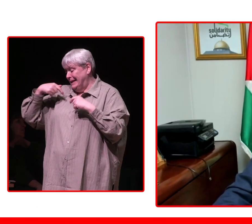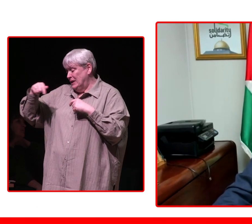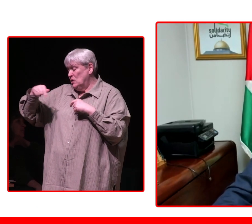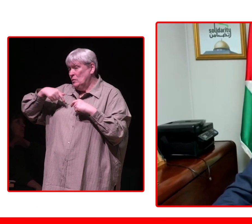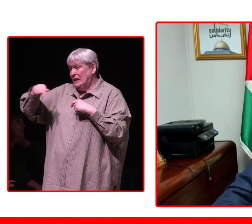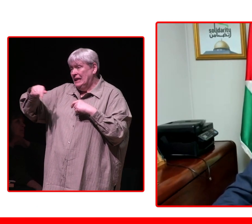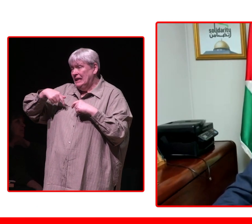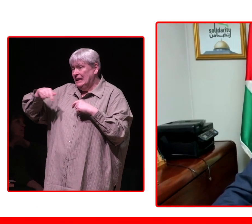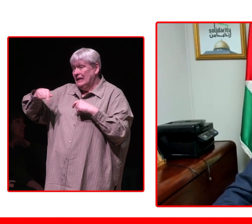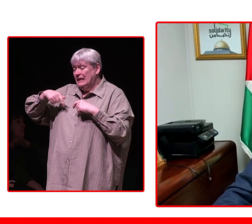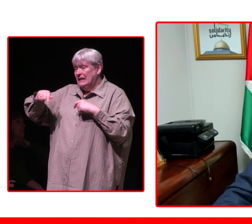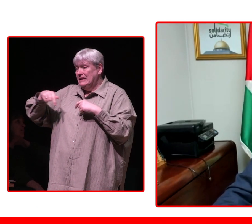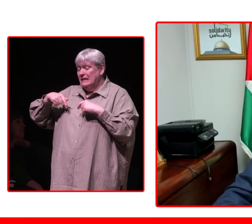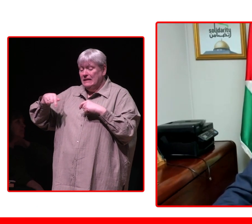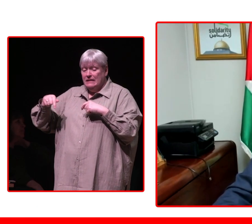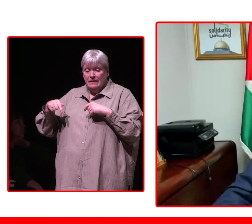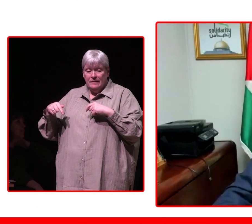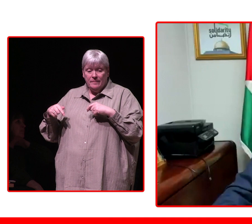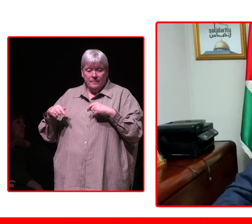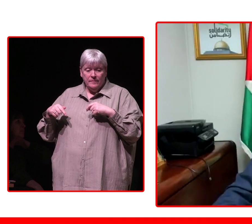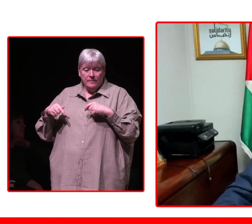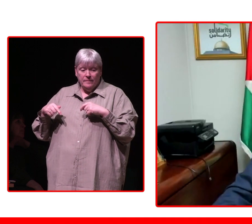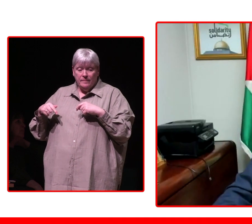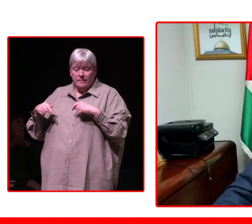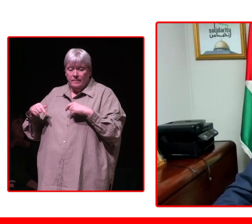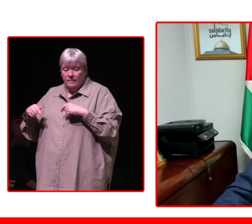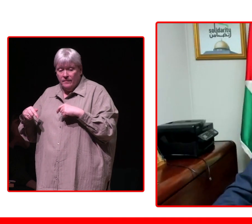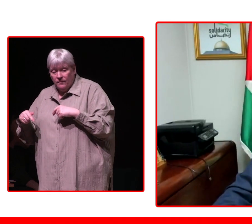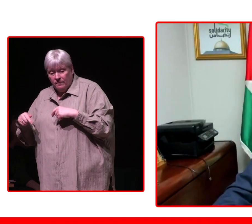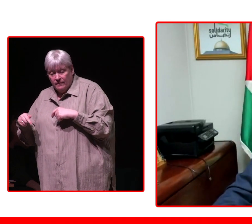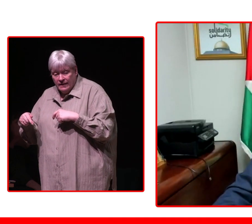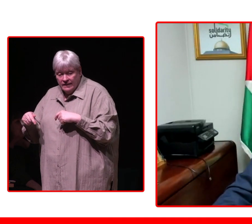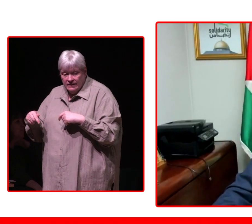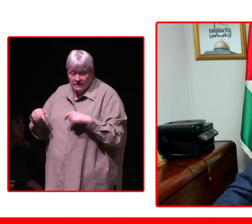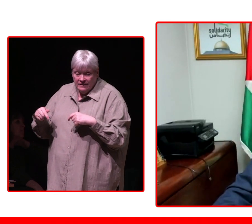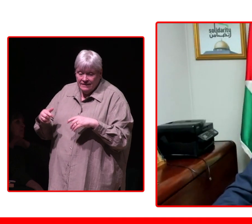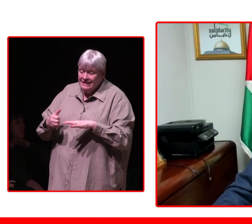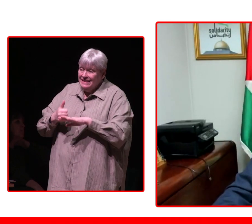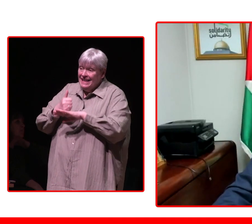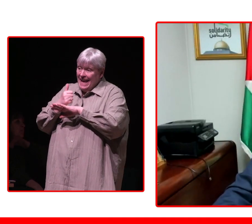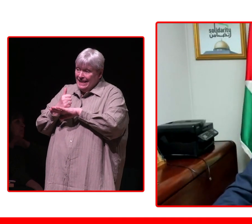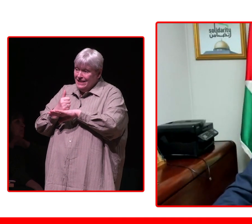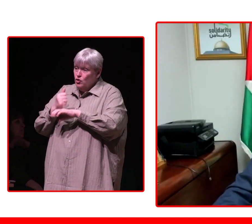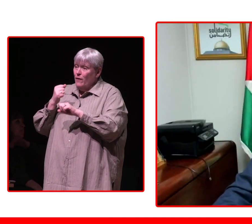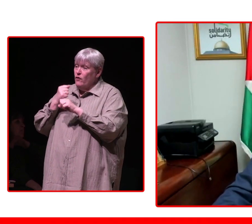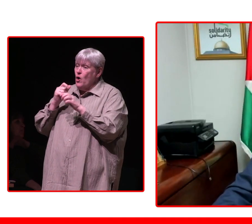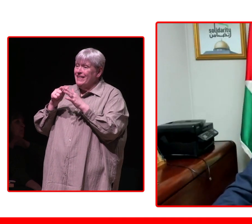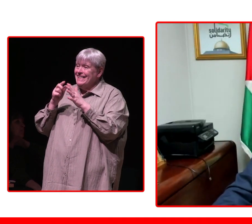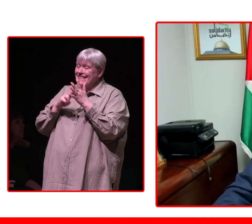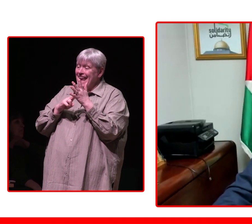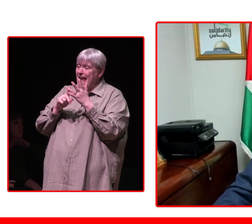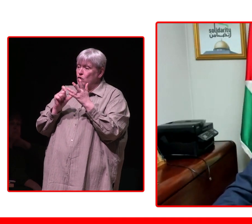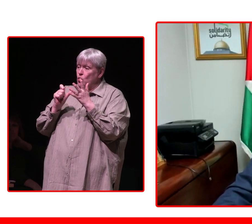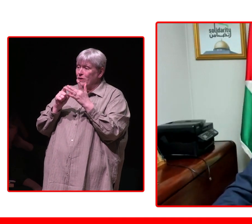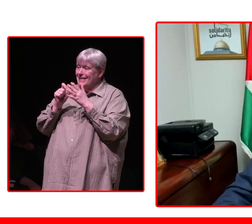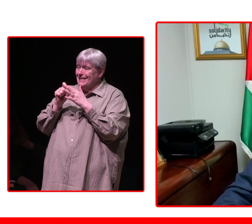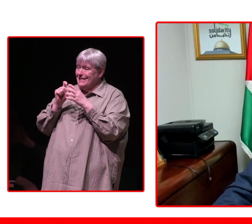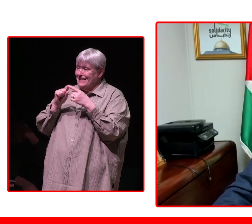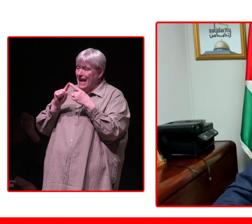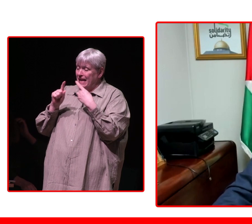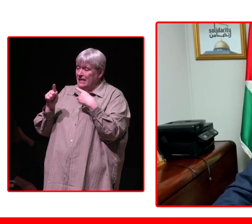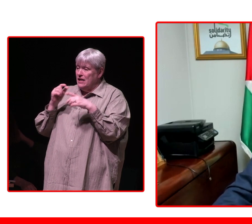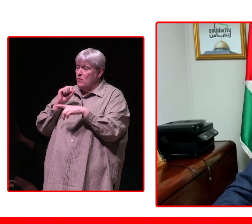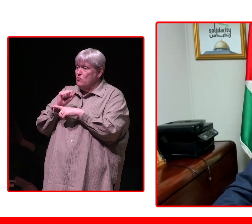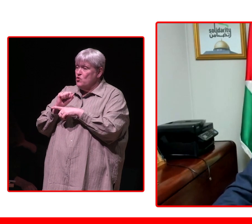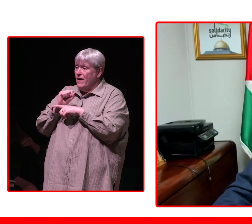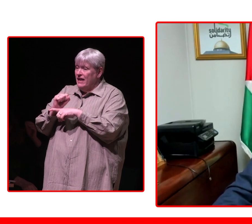this week, the Lemkin Institute for Genocide Prevention issued an active genocide alert